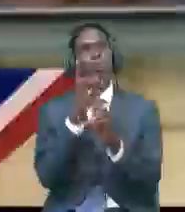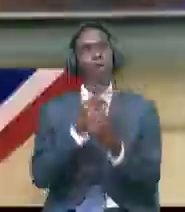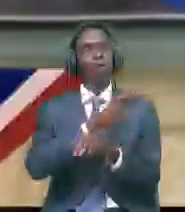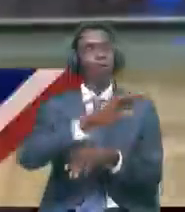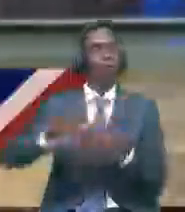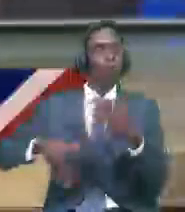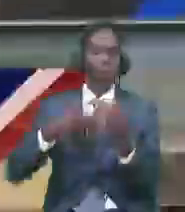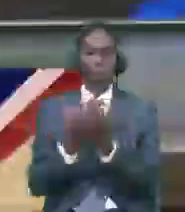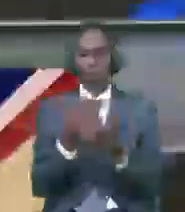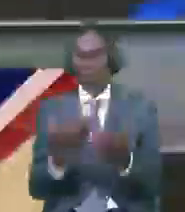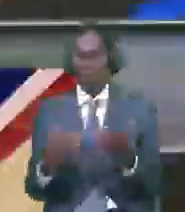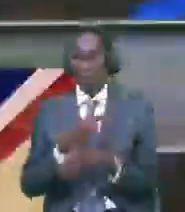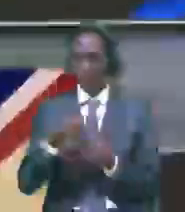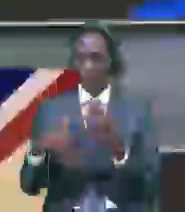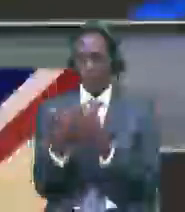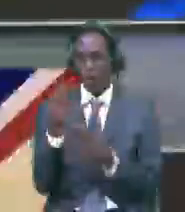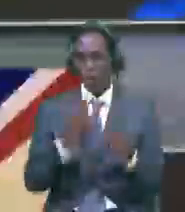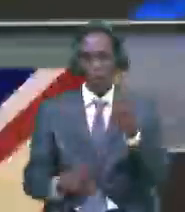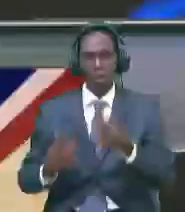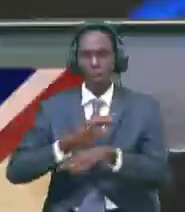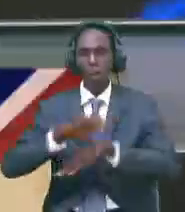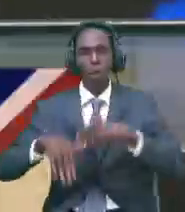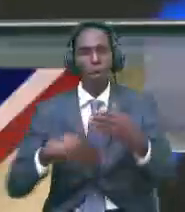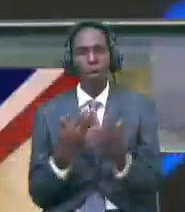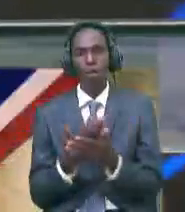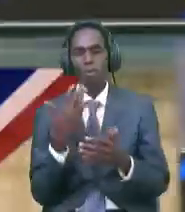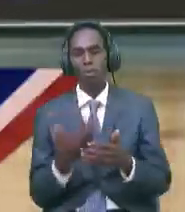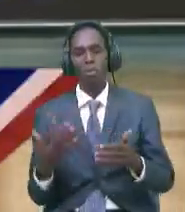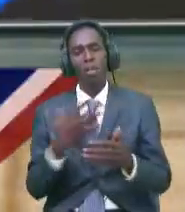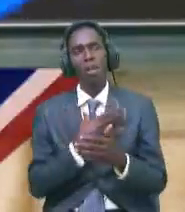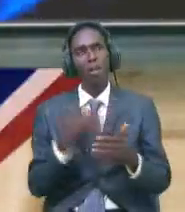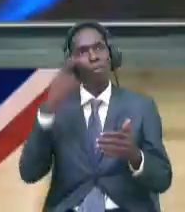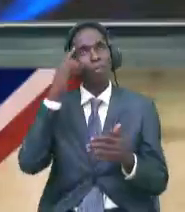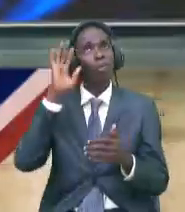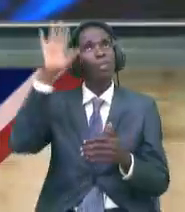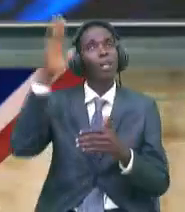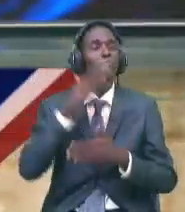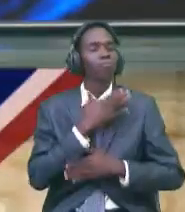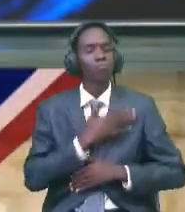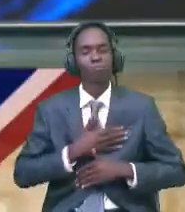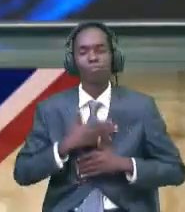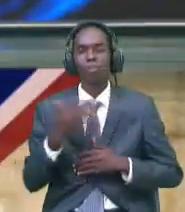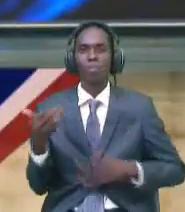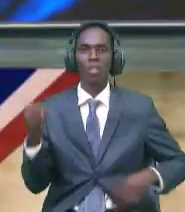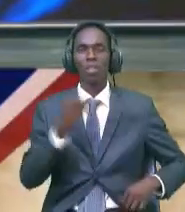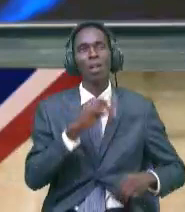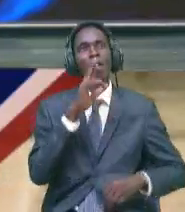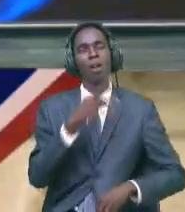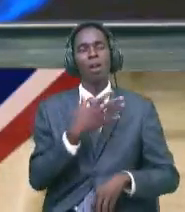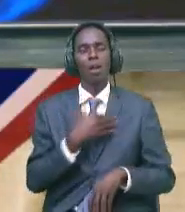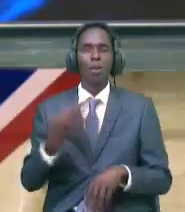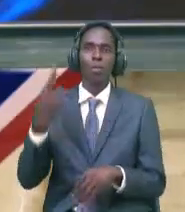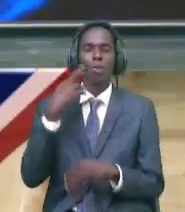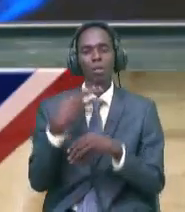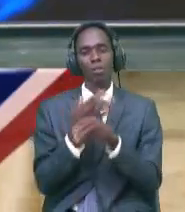all people. Thou hast created all things. And for thy pleasure they are and were